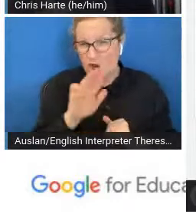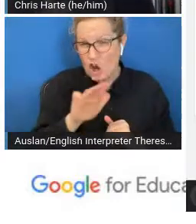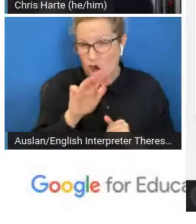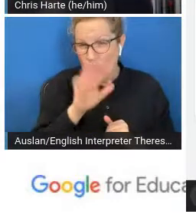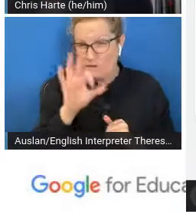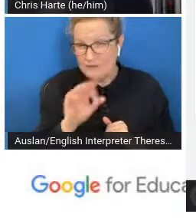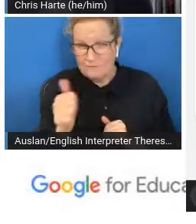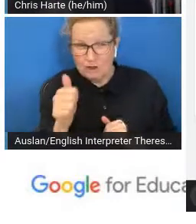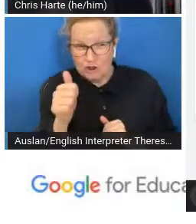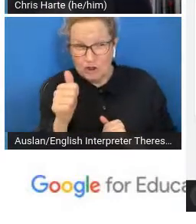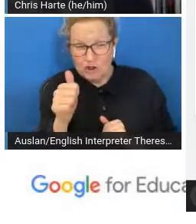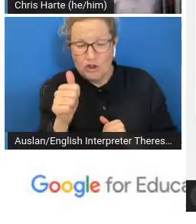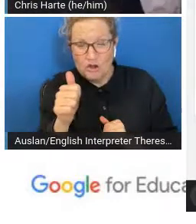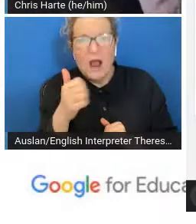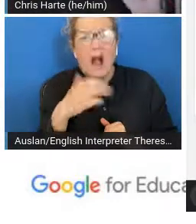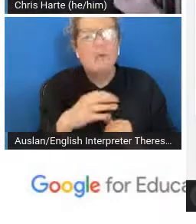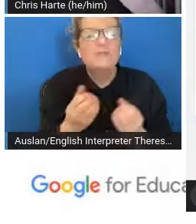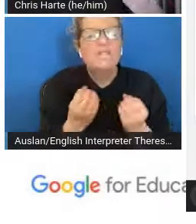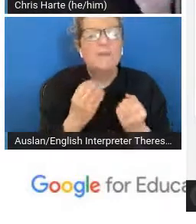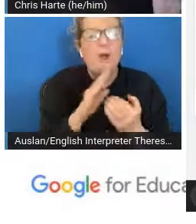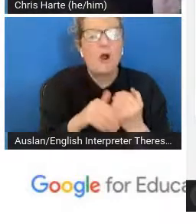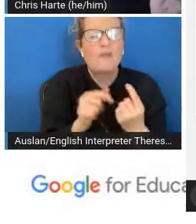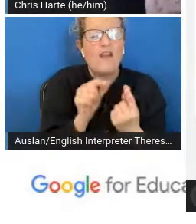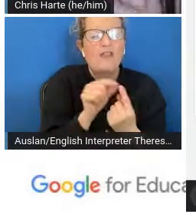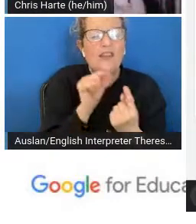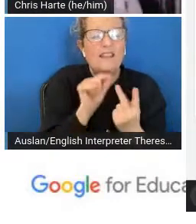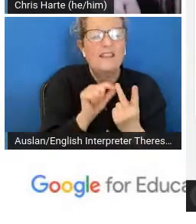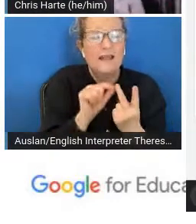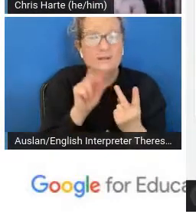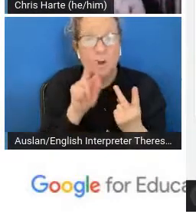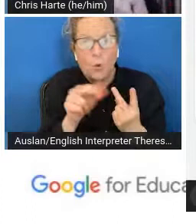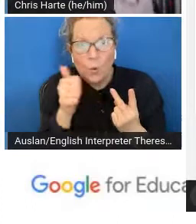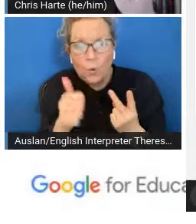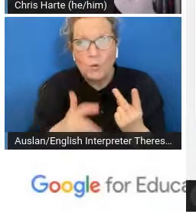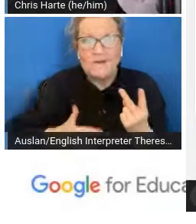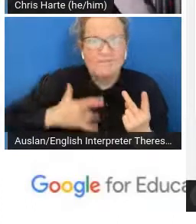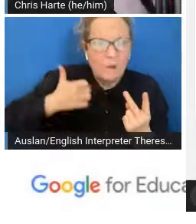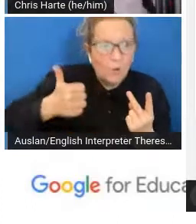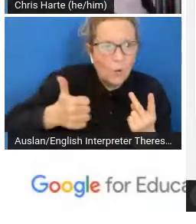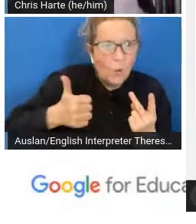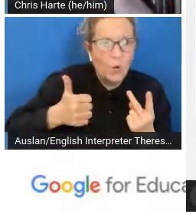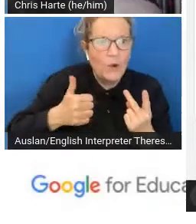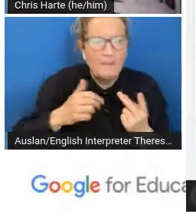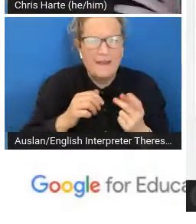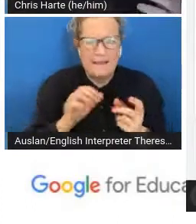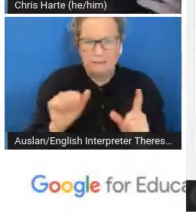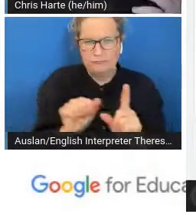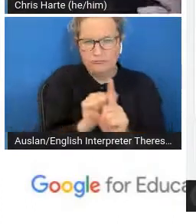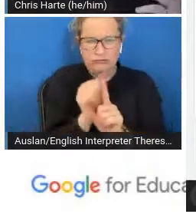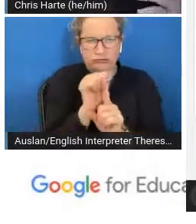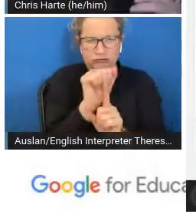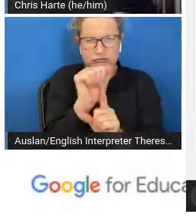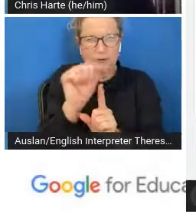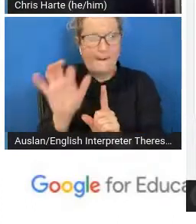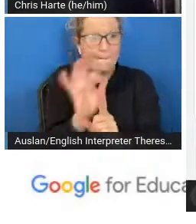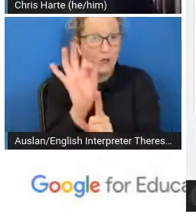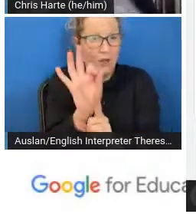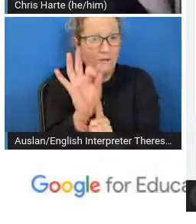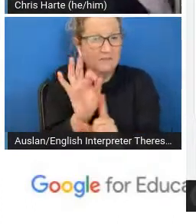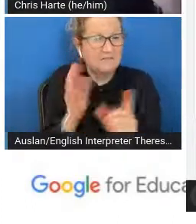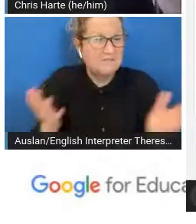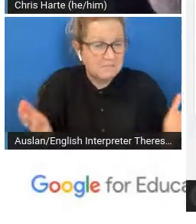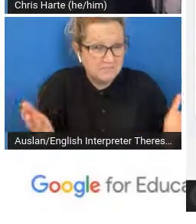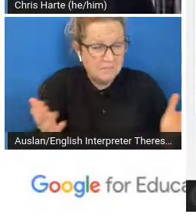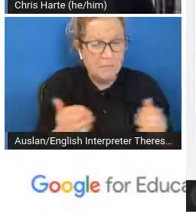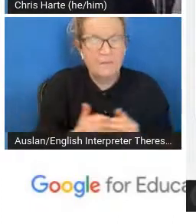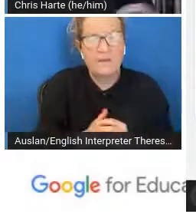I just want feedback on the look and feel, whether I've crossed the T's and dotted the I's, or I'm